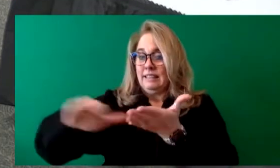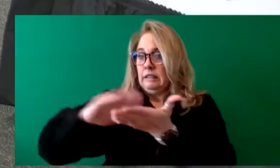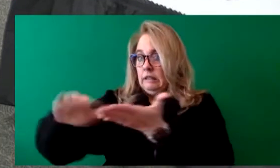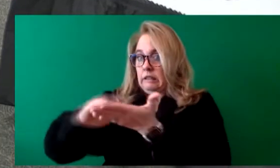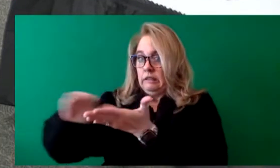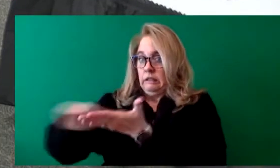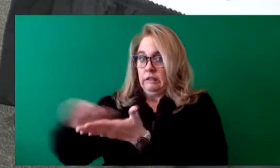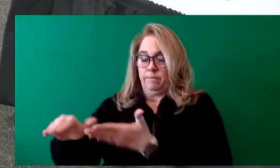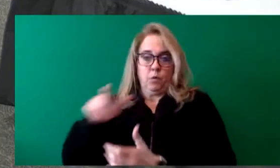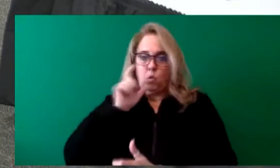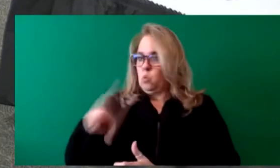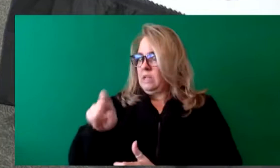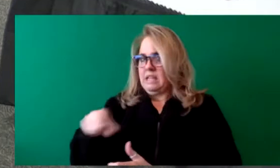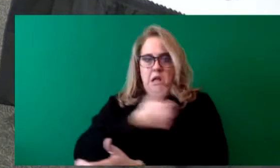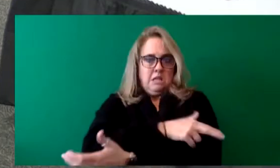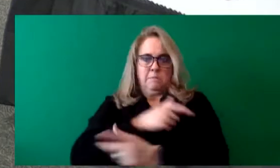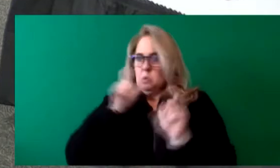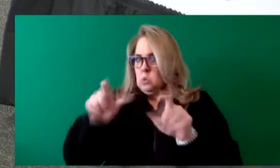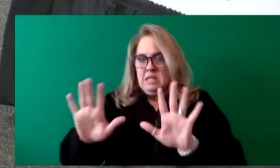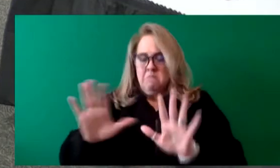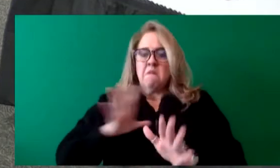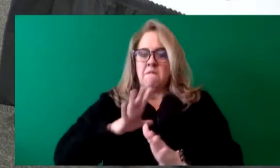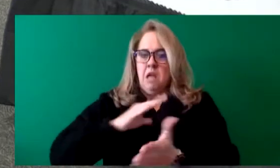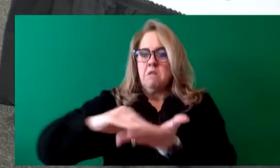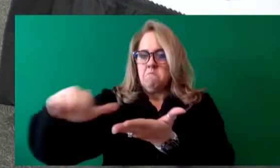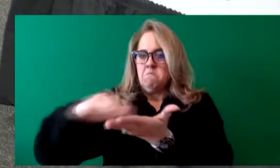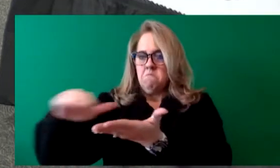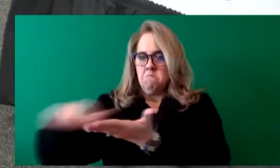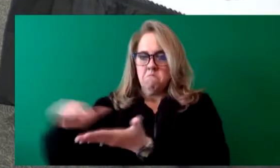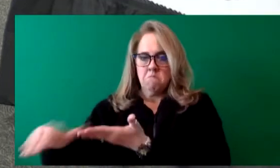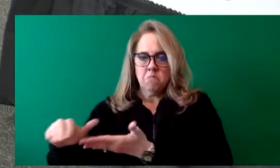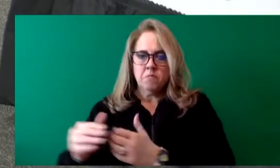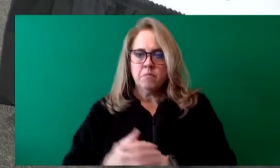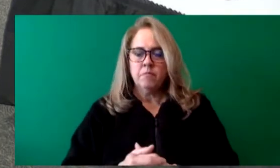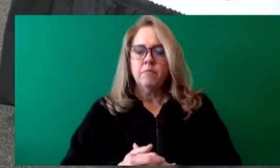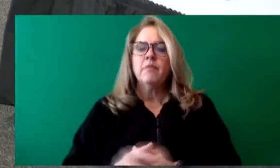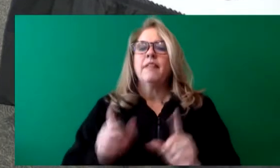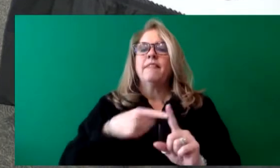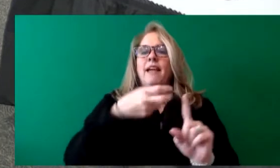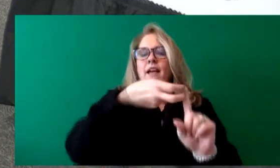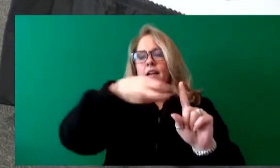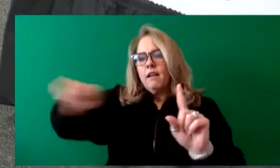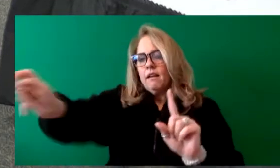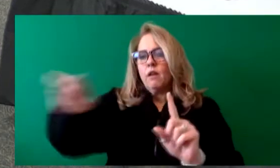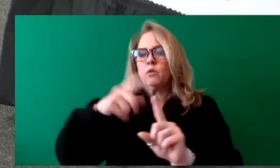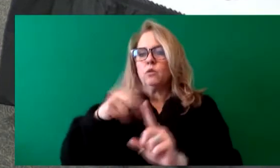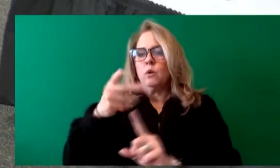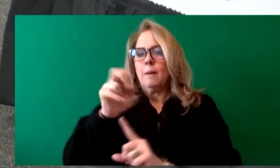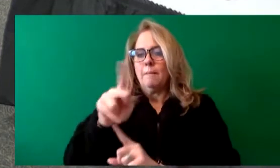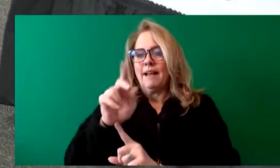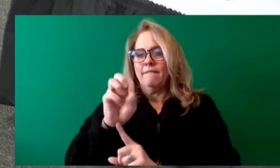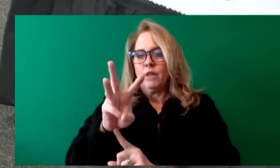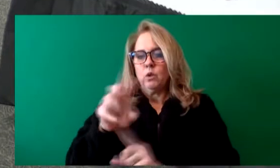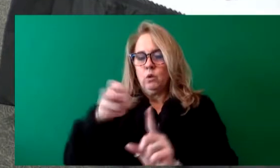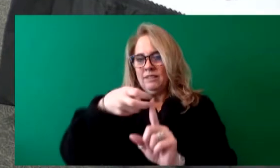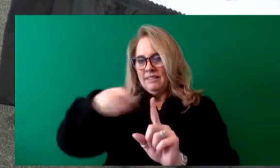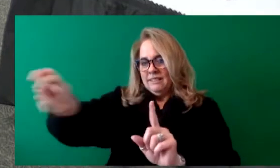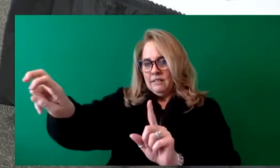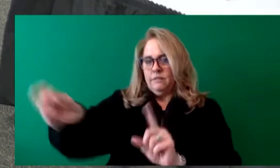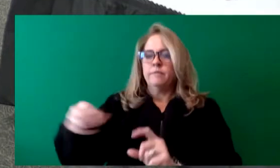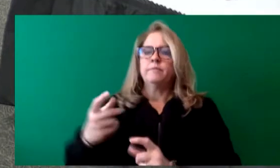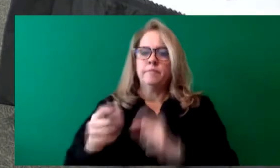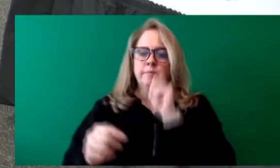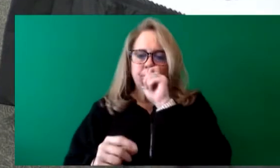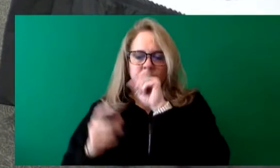an inpatient hospital and take them to Peakview, creating a dedicated space to serve both the behavioral health